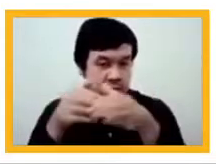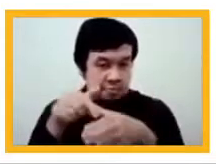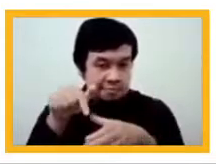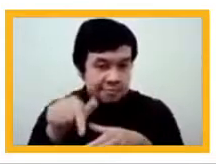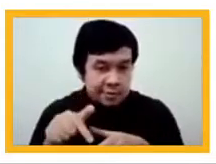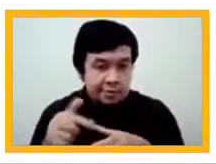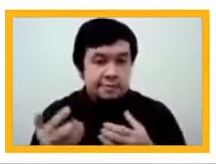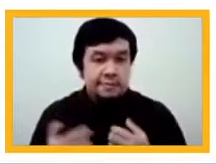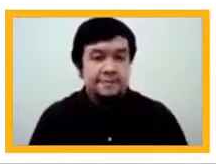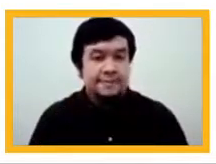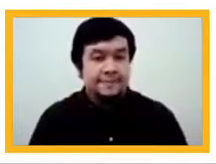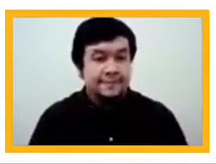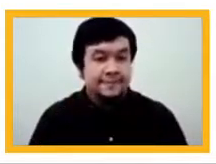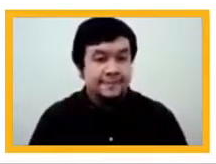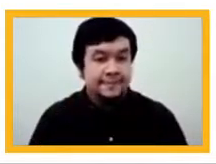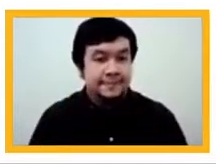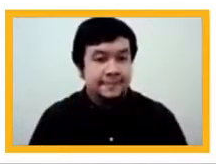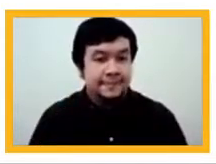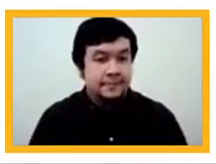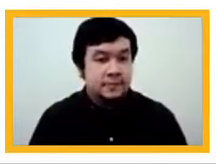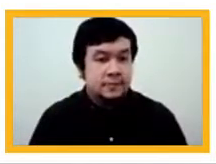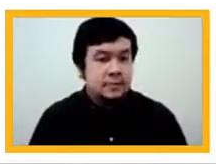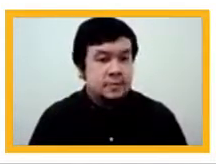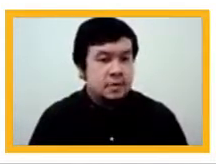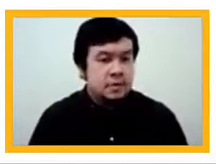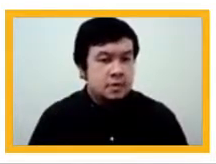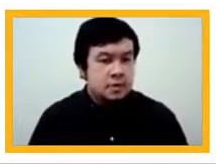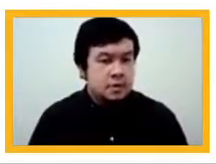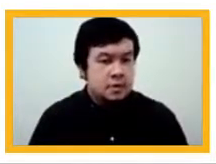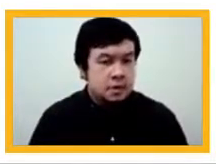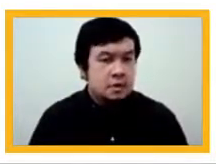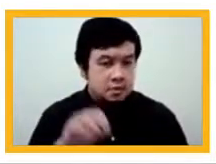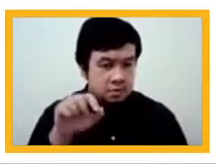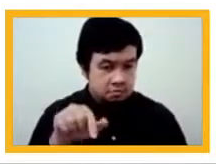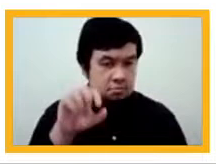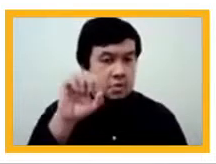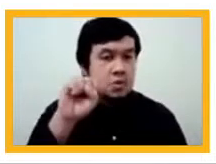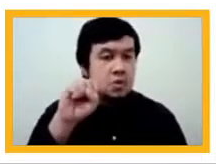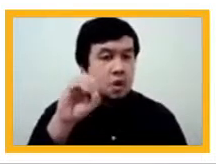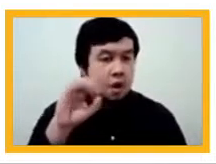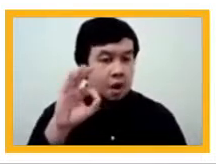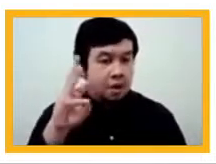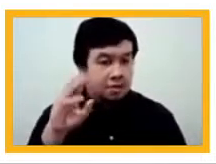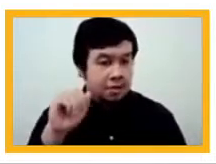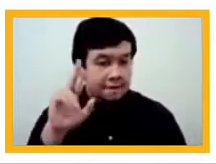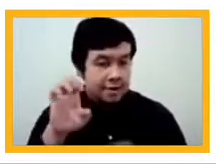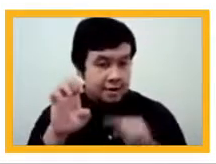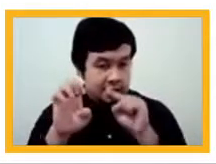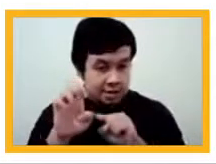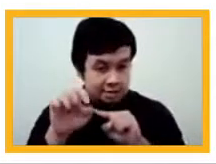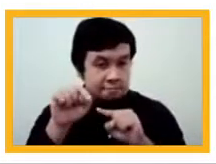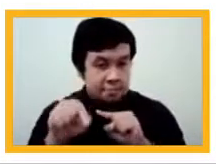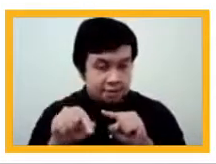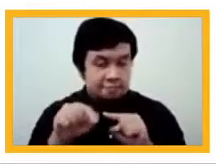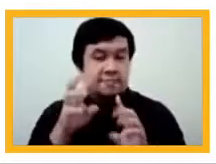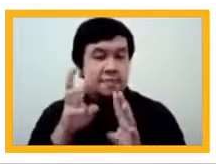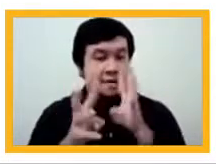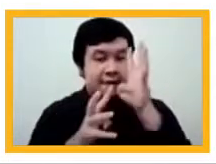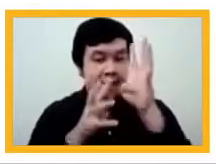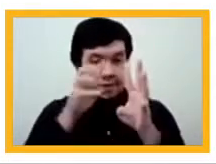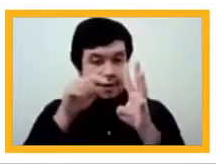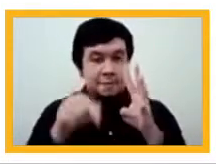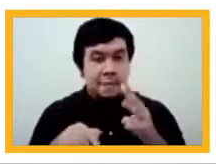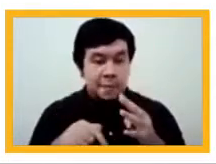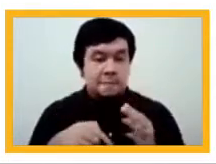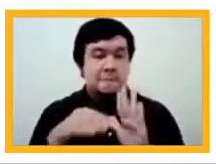Mechatronics and Software and Creative Software and Entertainment Software. So they